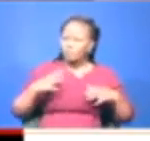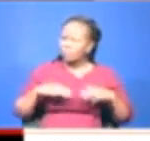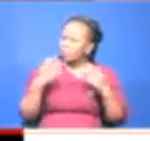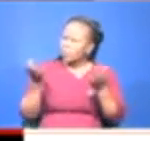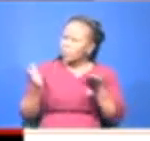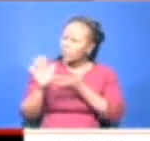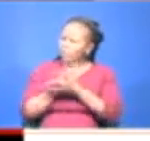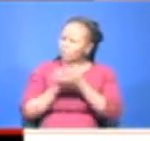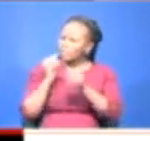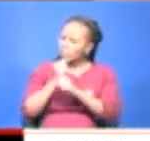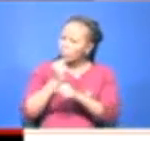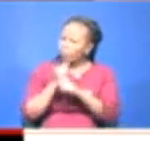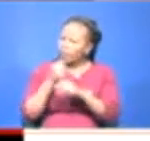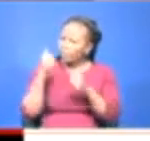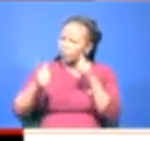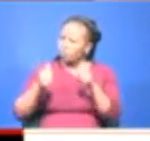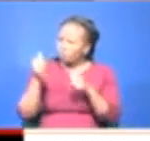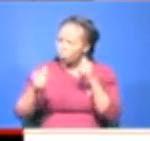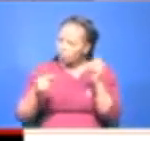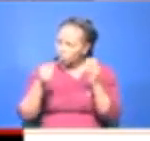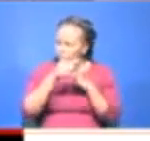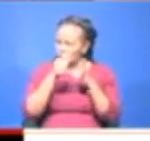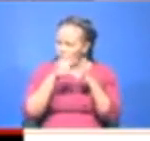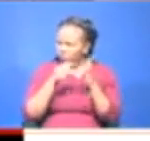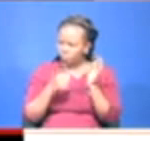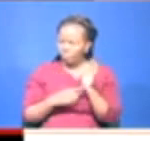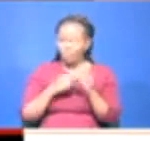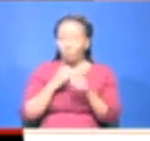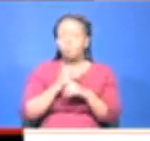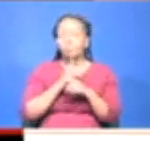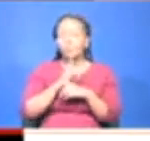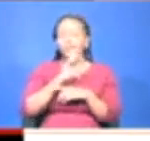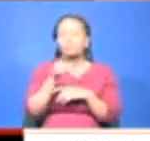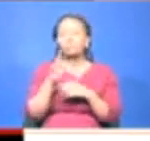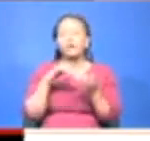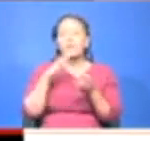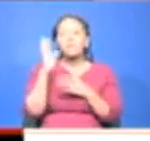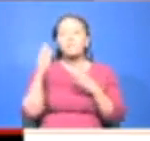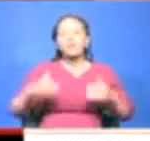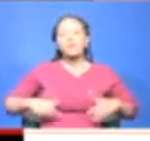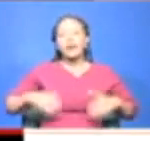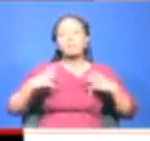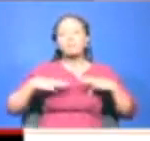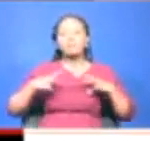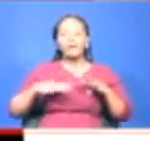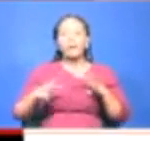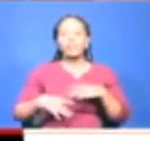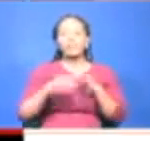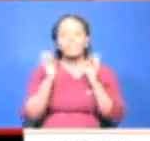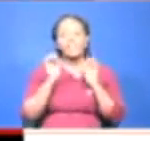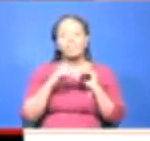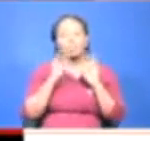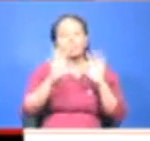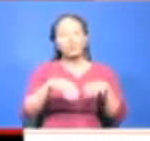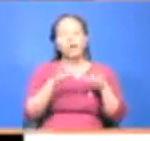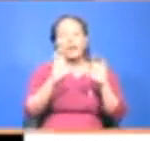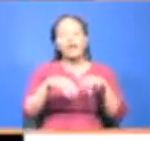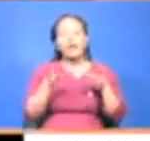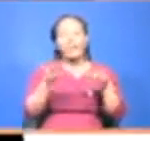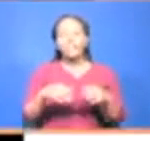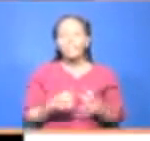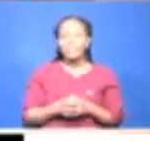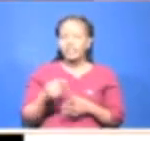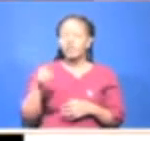lay down to ensure that more young people are attracted to agriculture? Yeah. So there's some recent